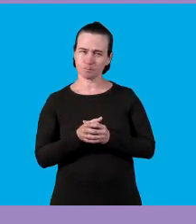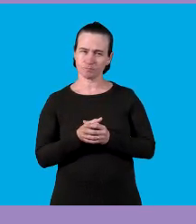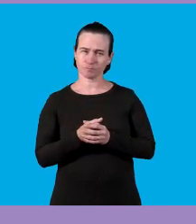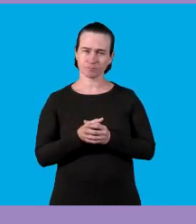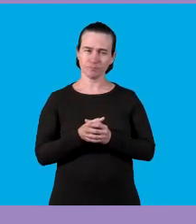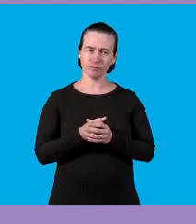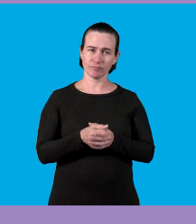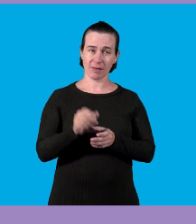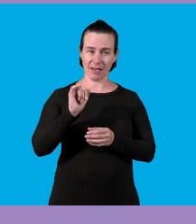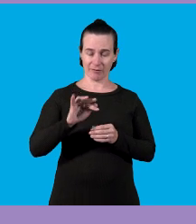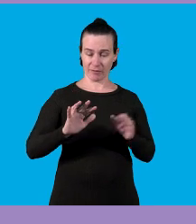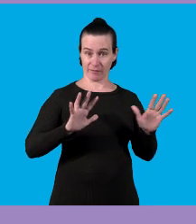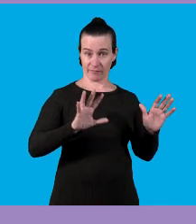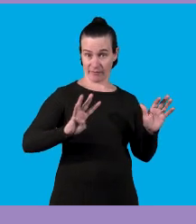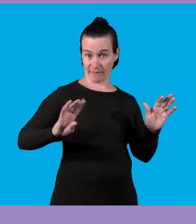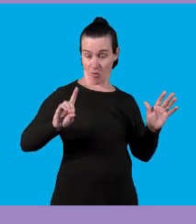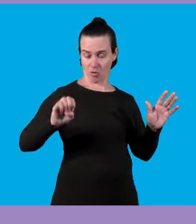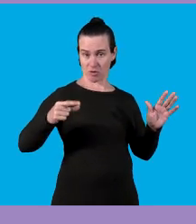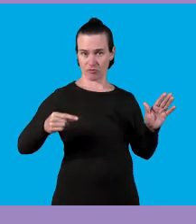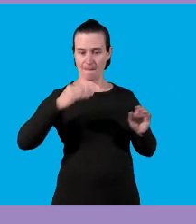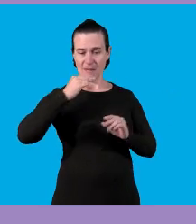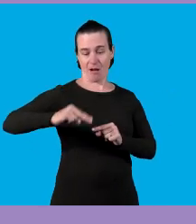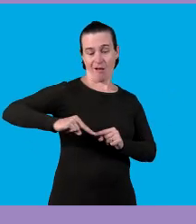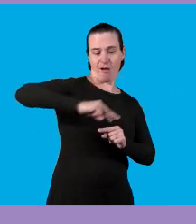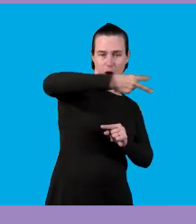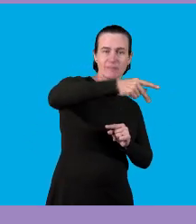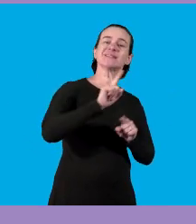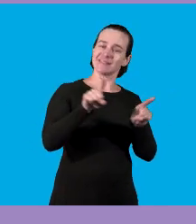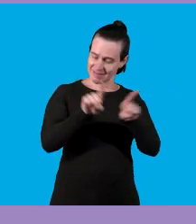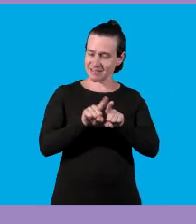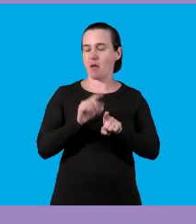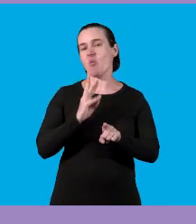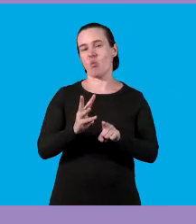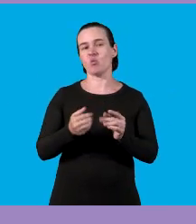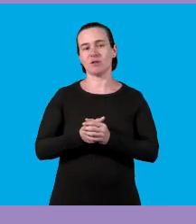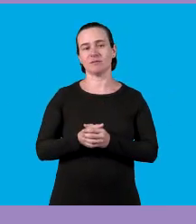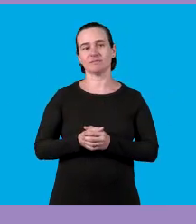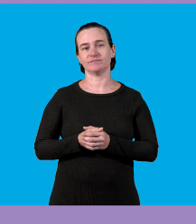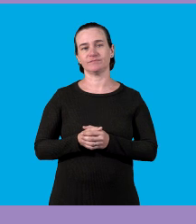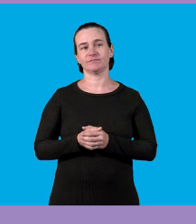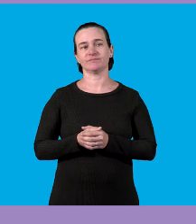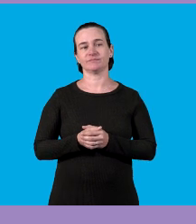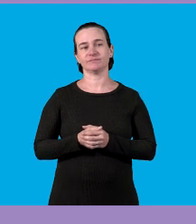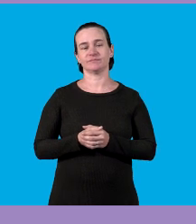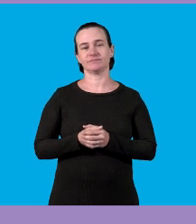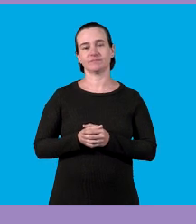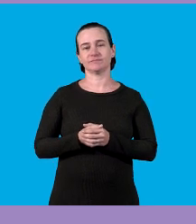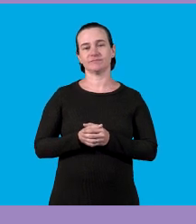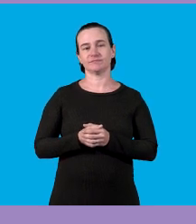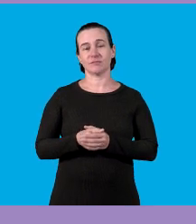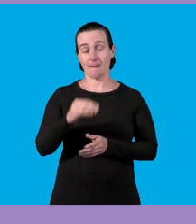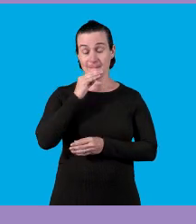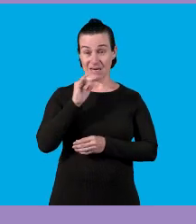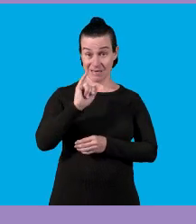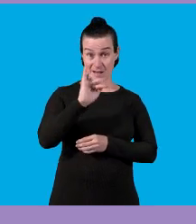because the opposite angles are also equal, and therefore with just the angles I can safely say, because the angles are